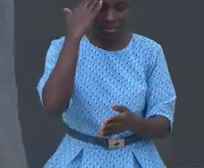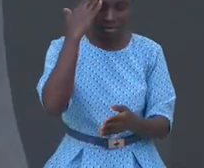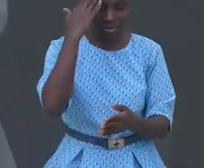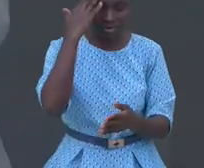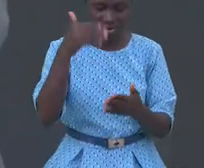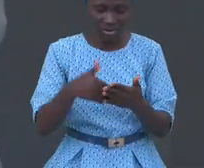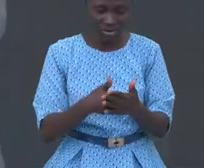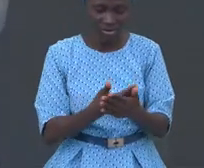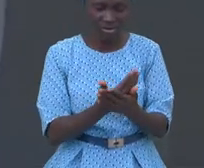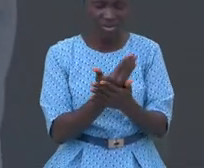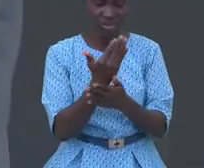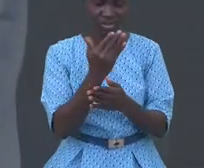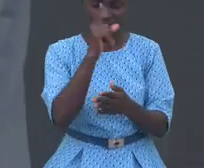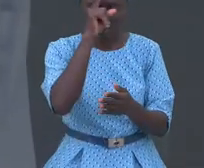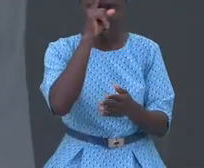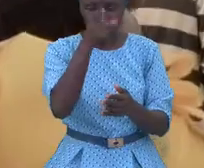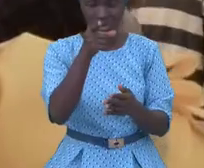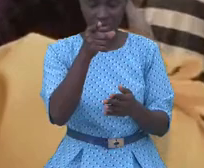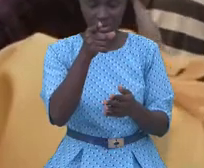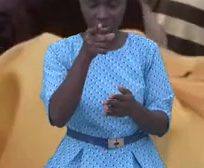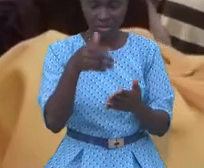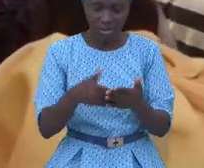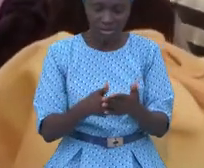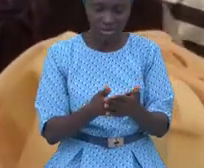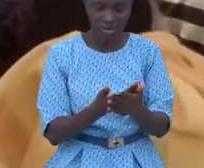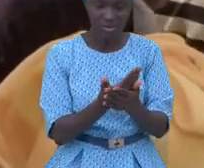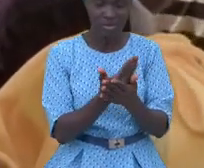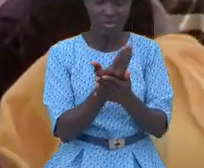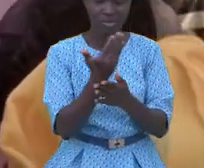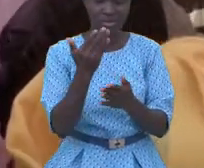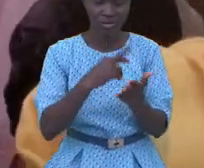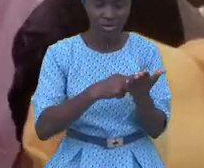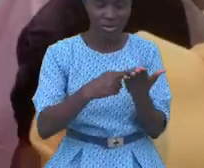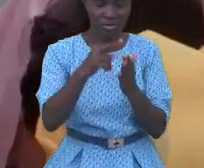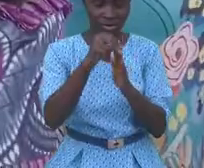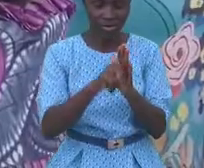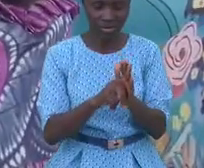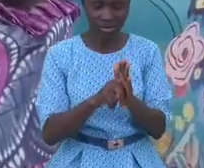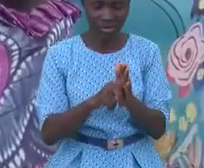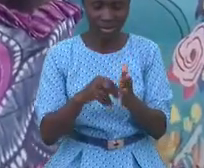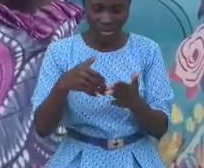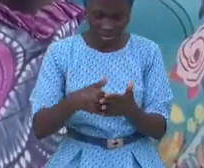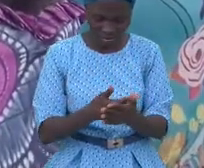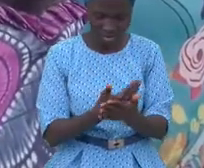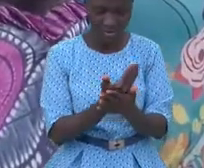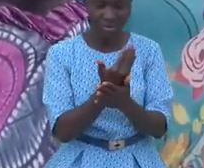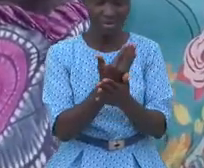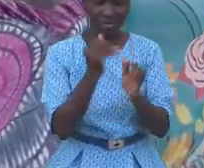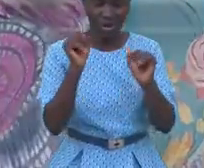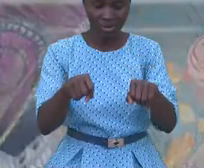a new intelligence, a new righteousness, a new